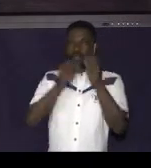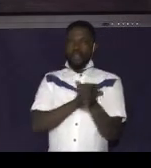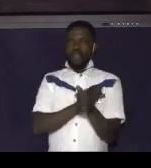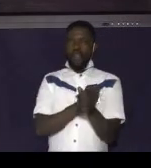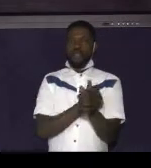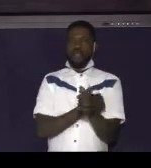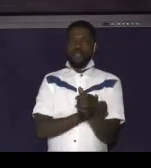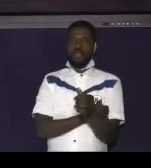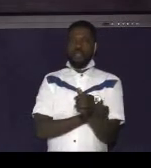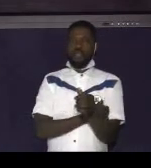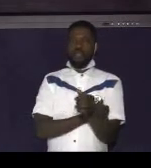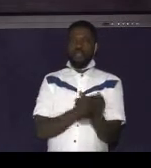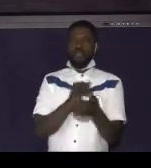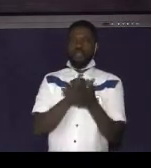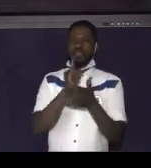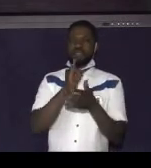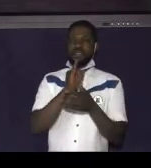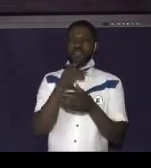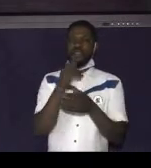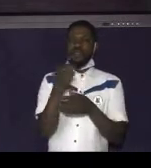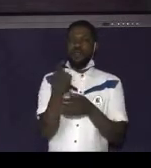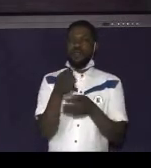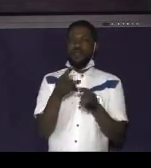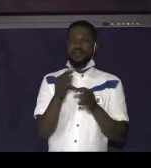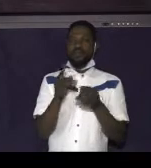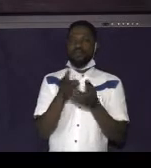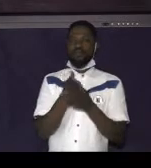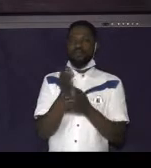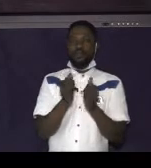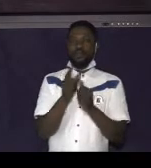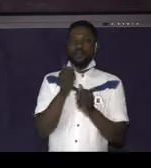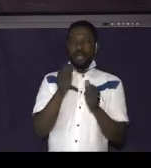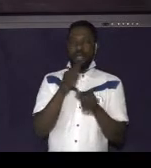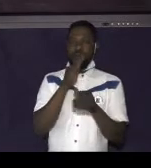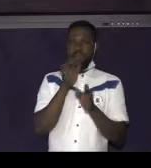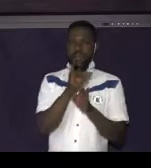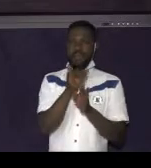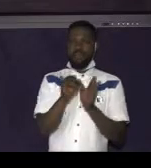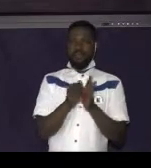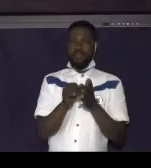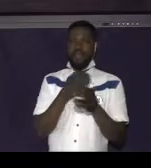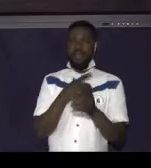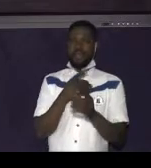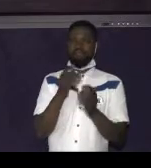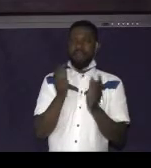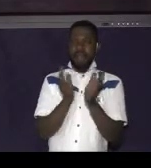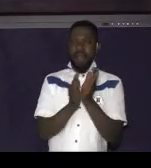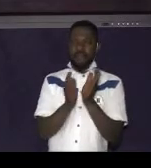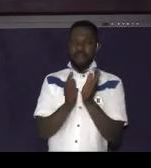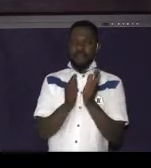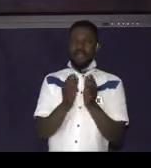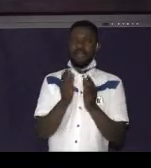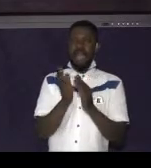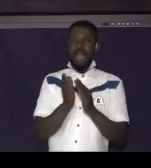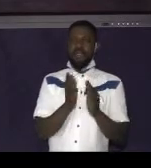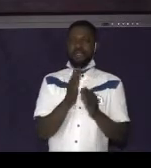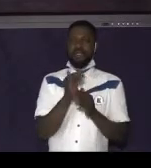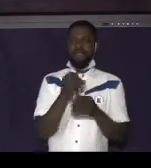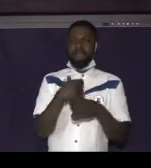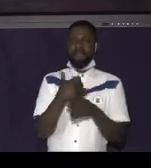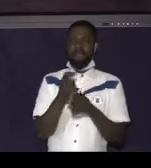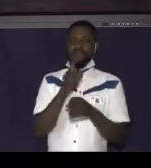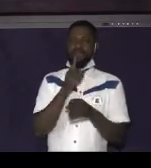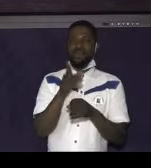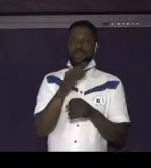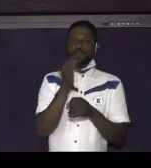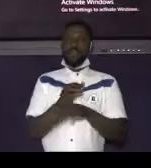authority. That is the only way through which you can be identified and appraised accordingly. Make sure you do